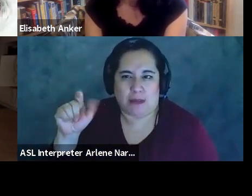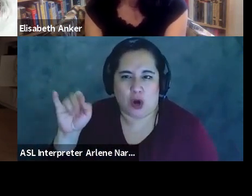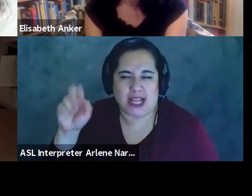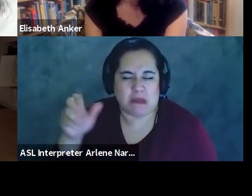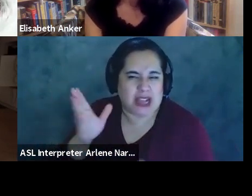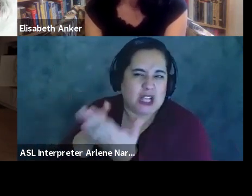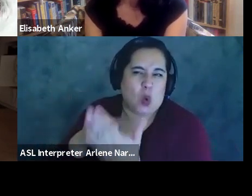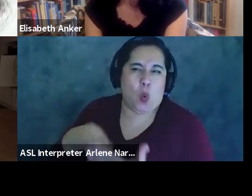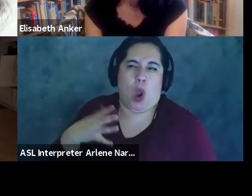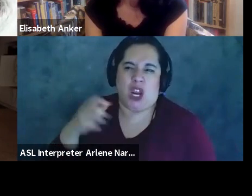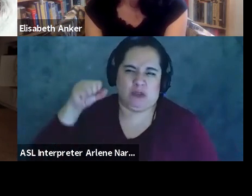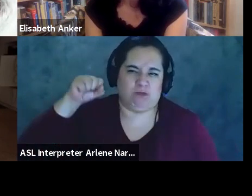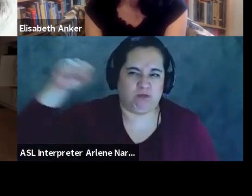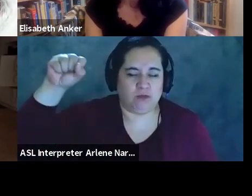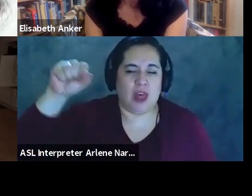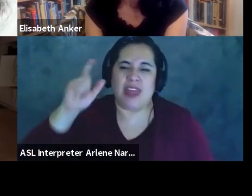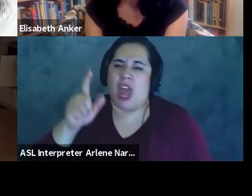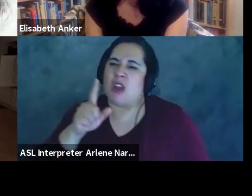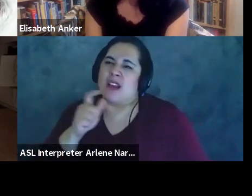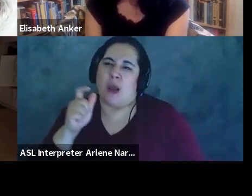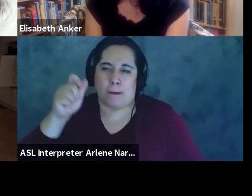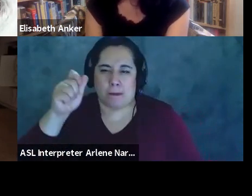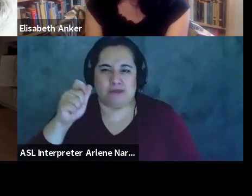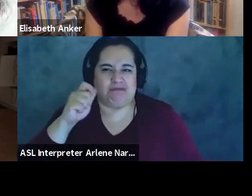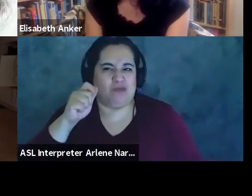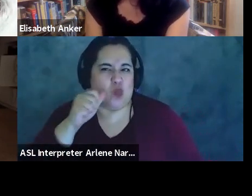just rampant misogyny that structures our world.